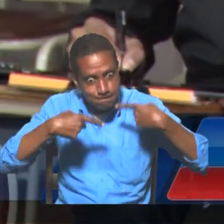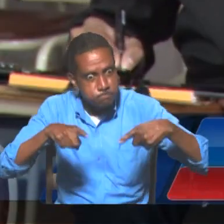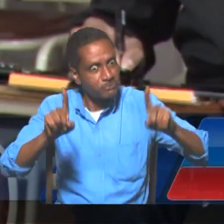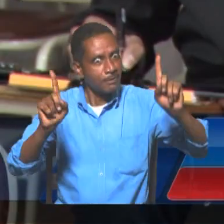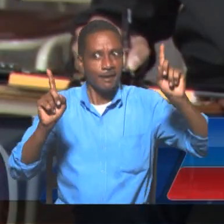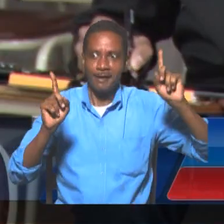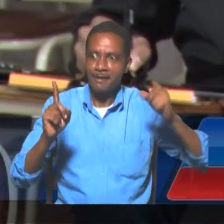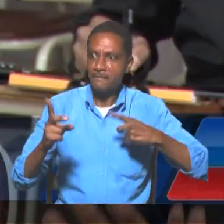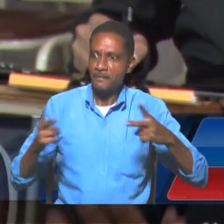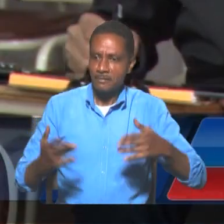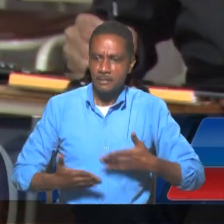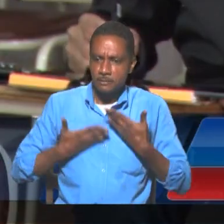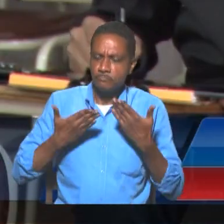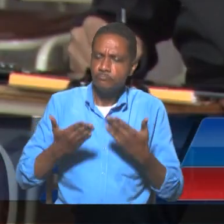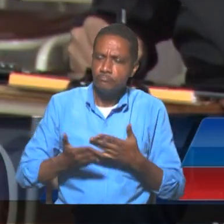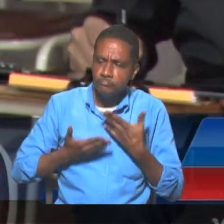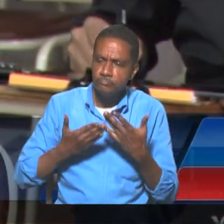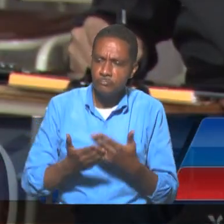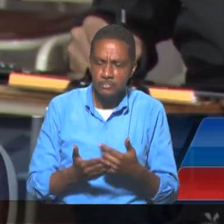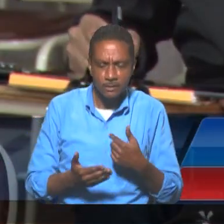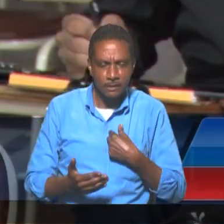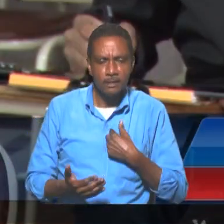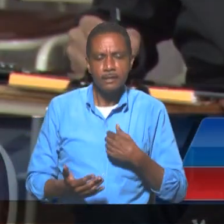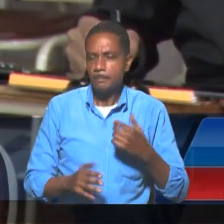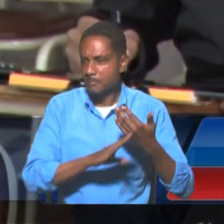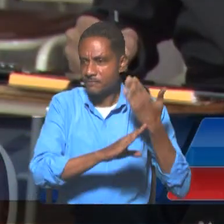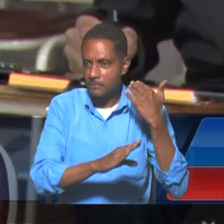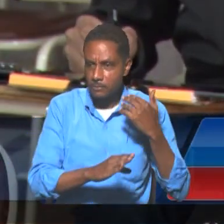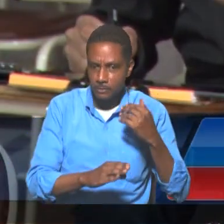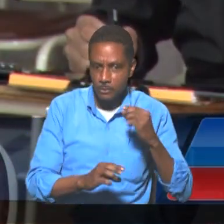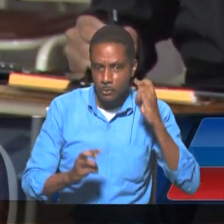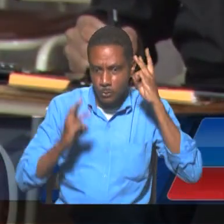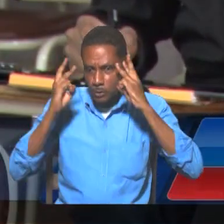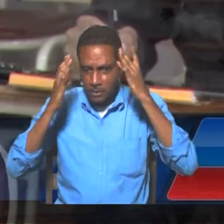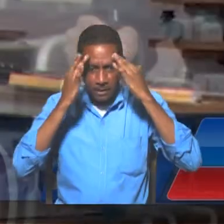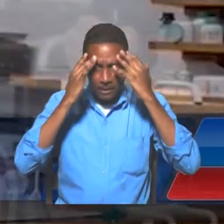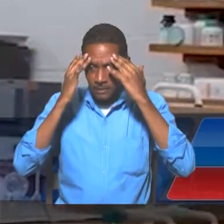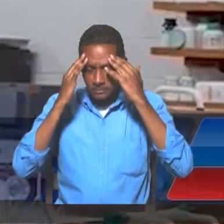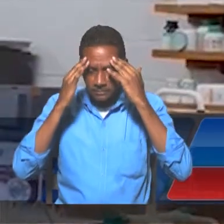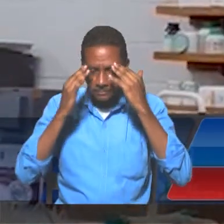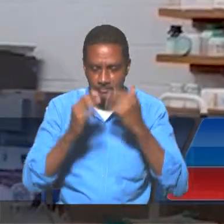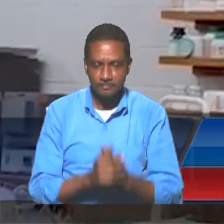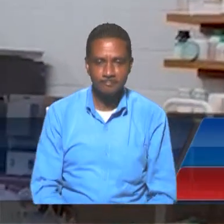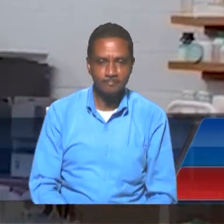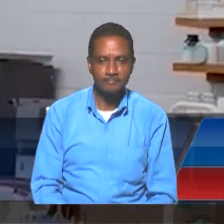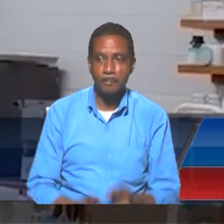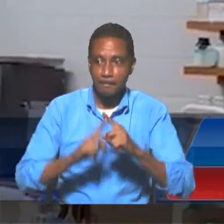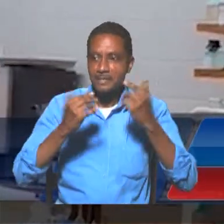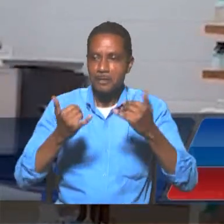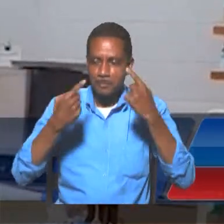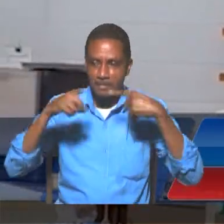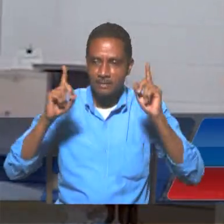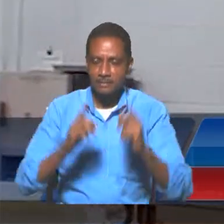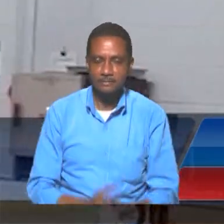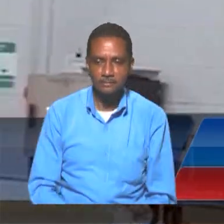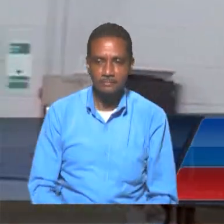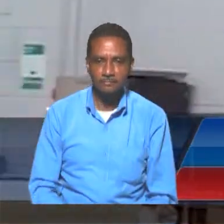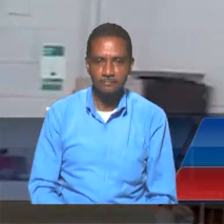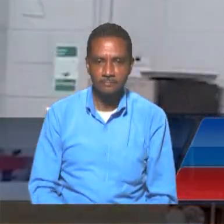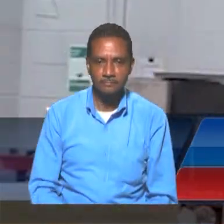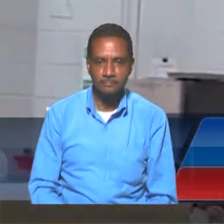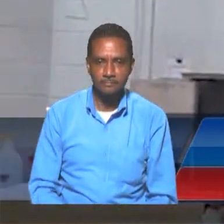happy, enthusiastic. There's a lot of nerves, but we focus on the positives, right? Considered by his peer as a